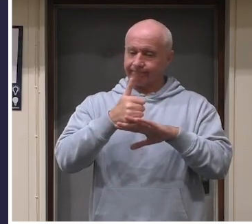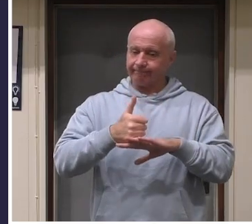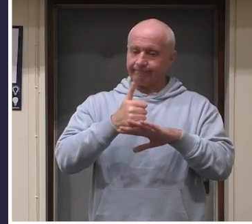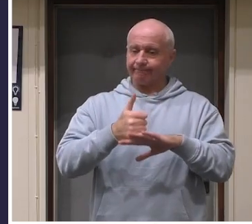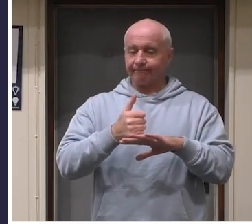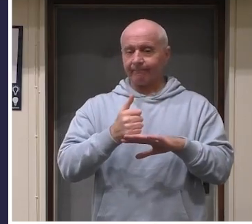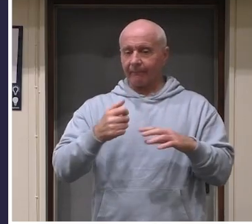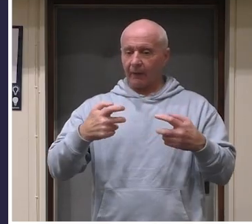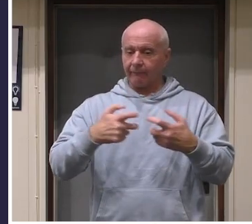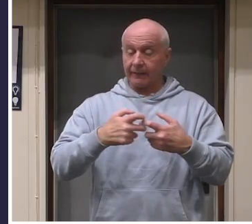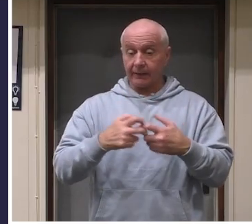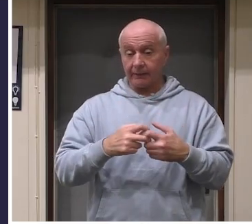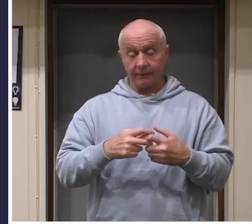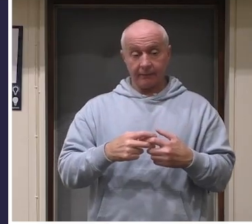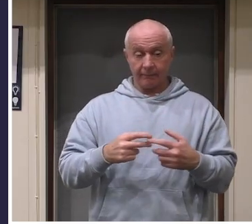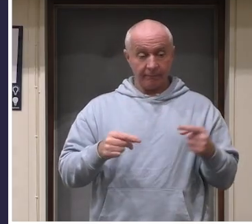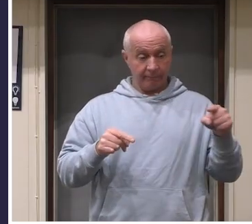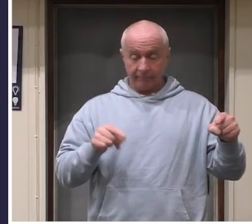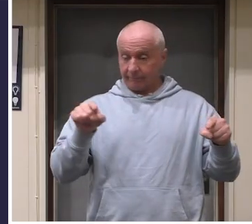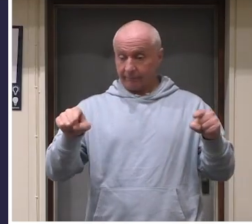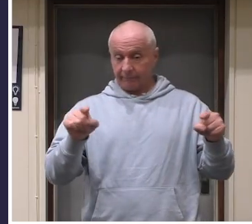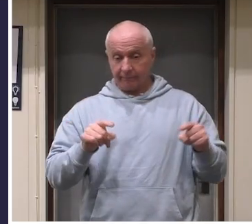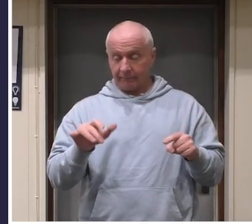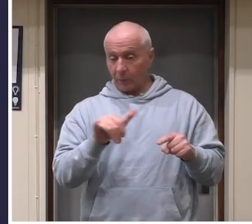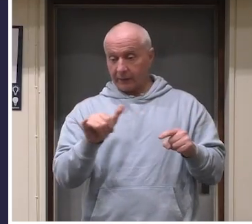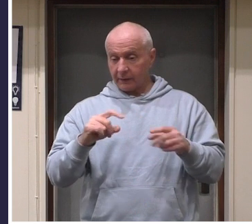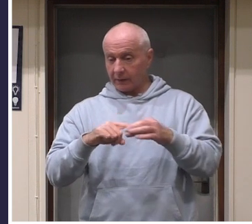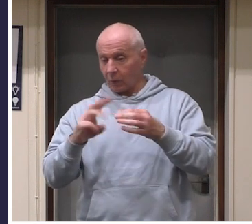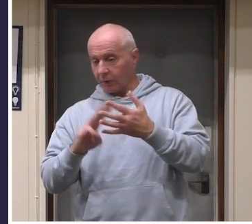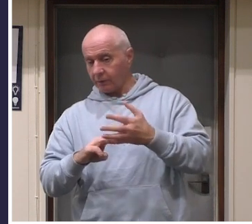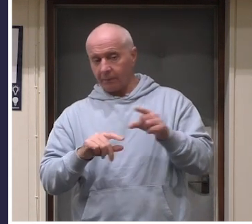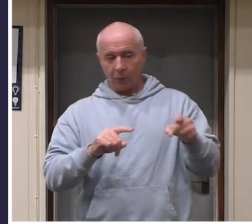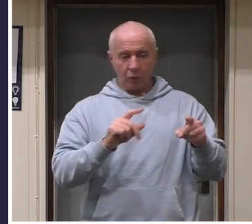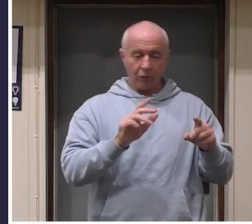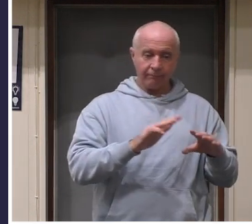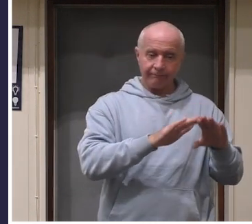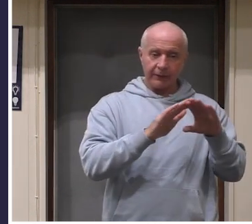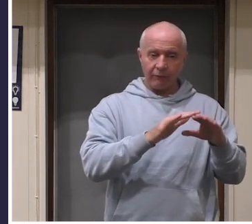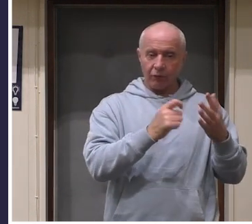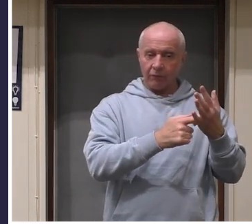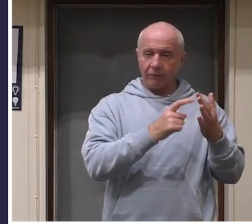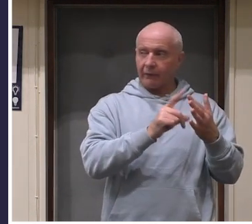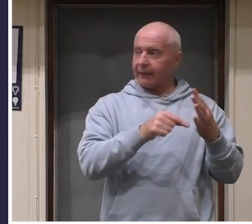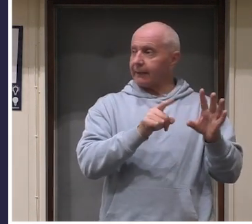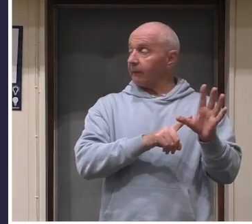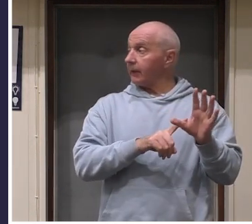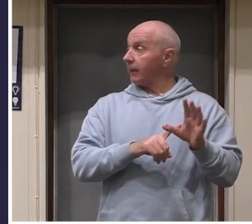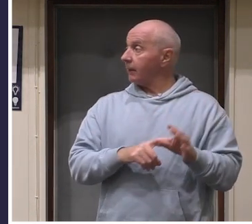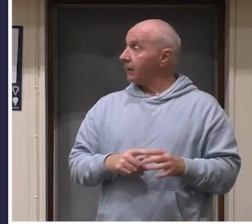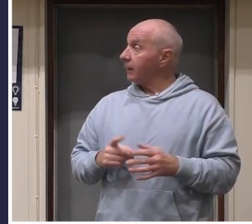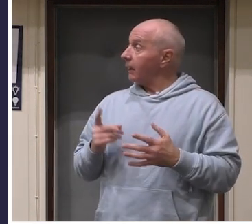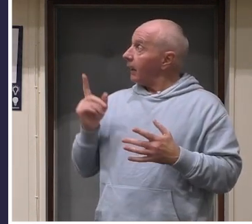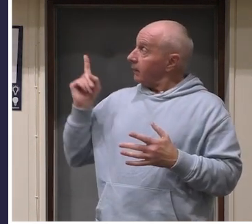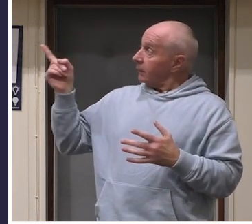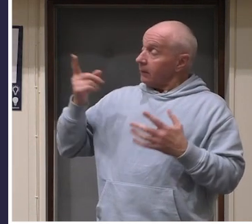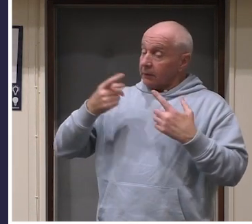sense. One of these has to be adjusted. Which one is it? We can answer these questions with experiments like this. And also, in the meantime,